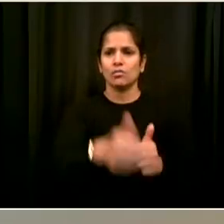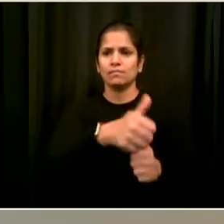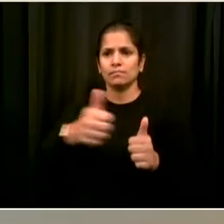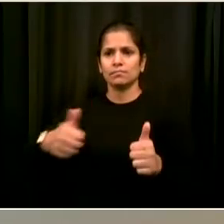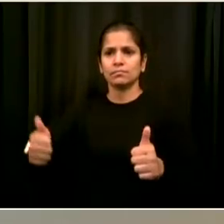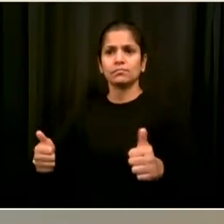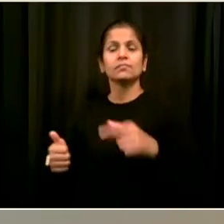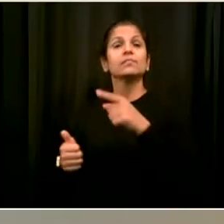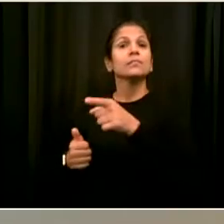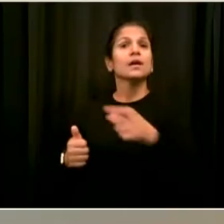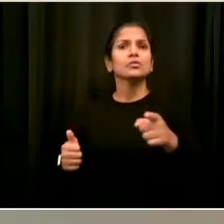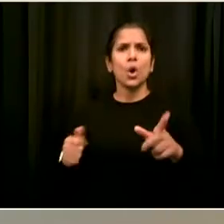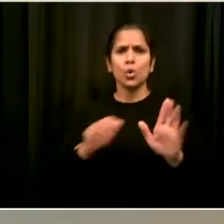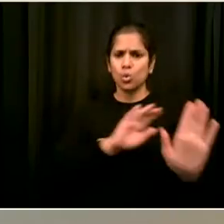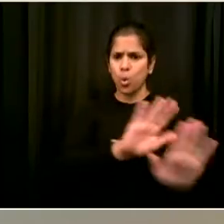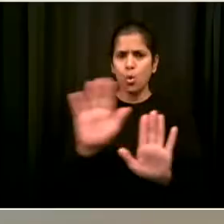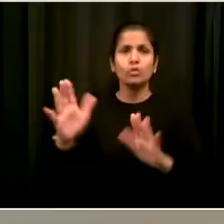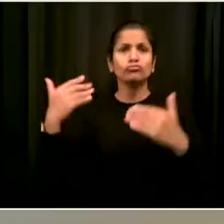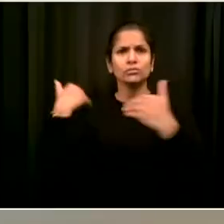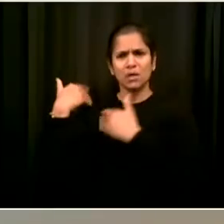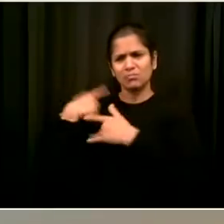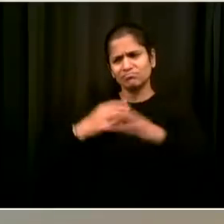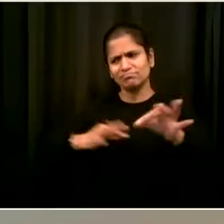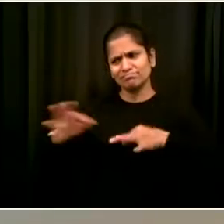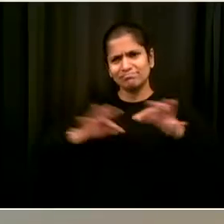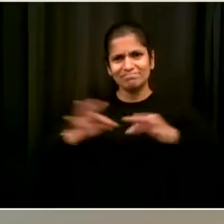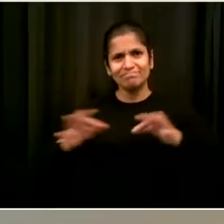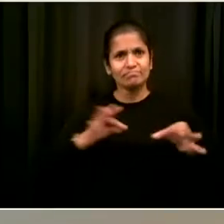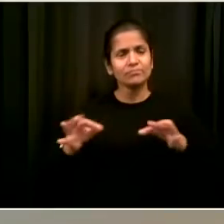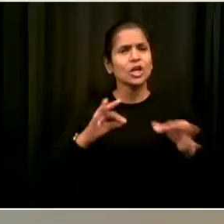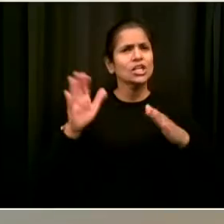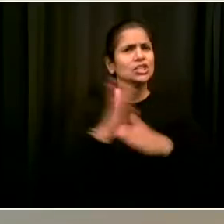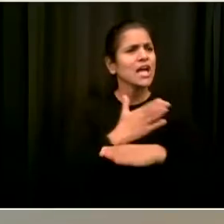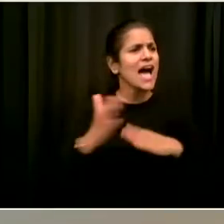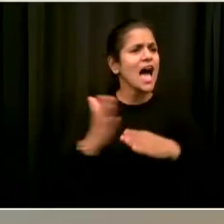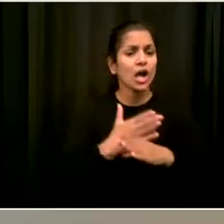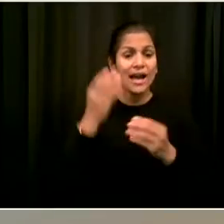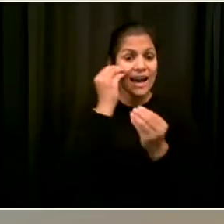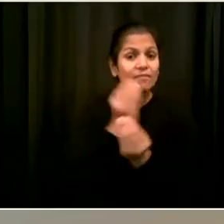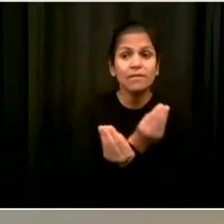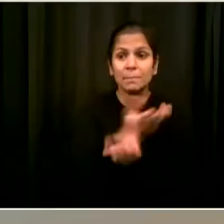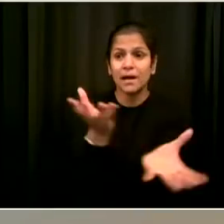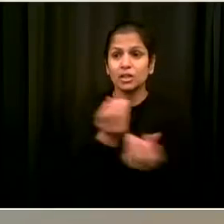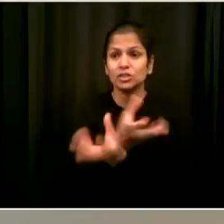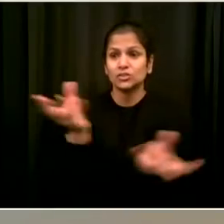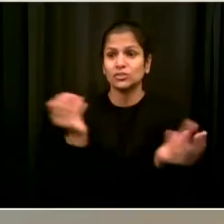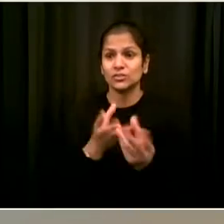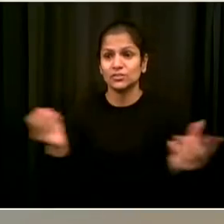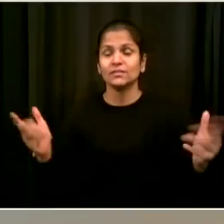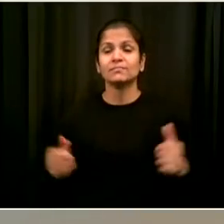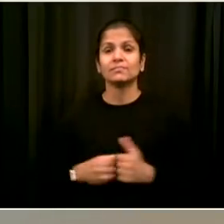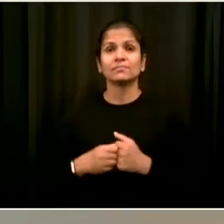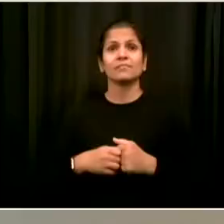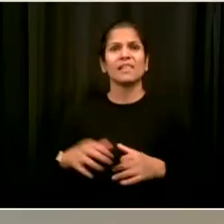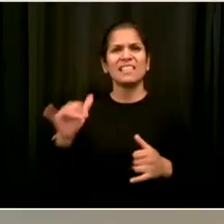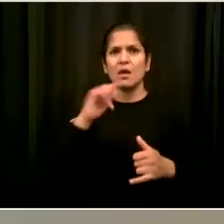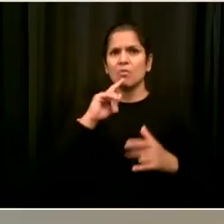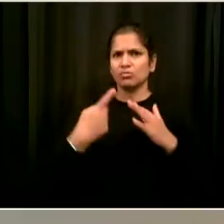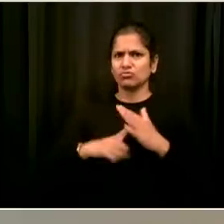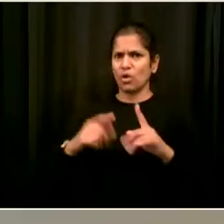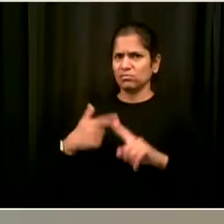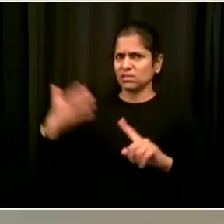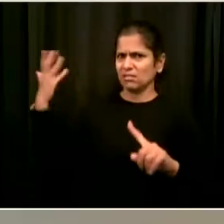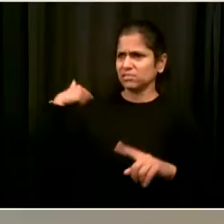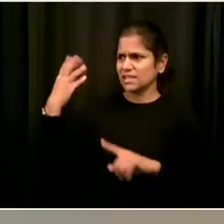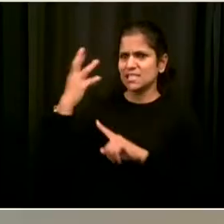has existed, since the start of the pandemic, and it's continued, and it will be key to the strategy and ensuring that people feel